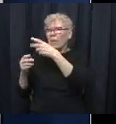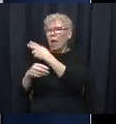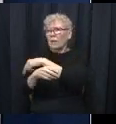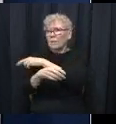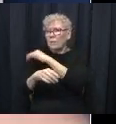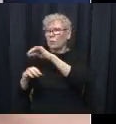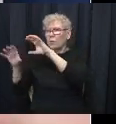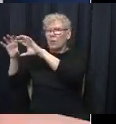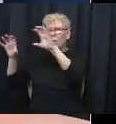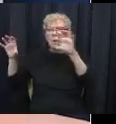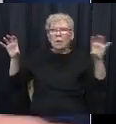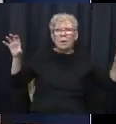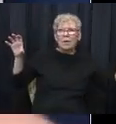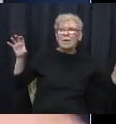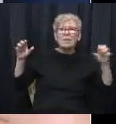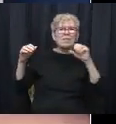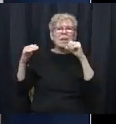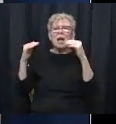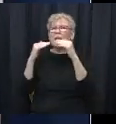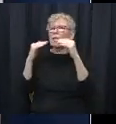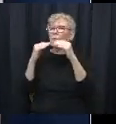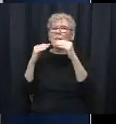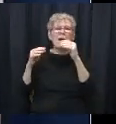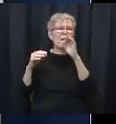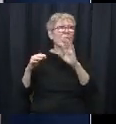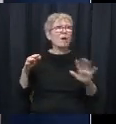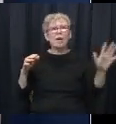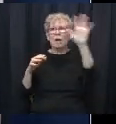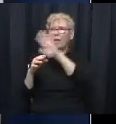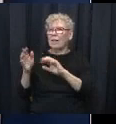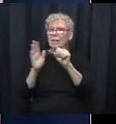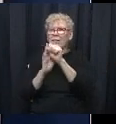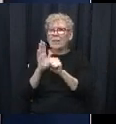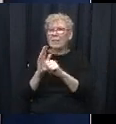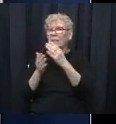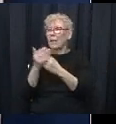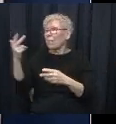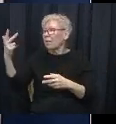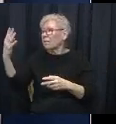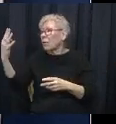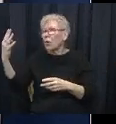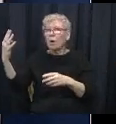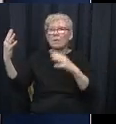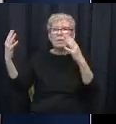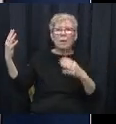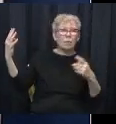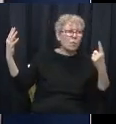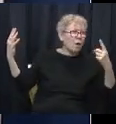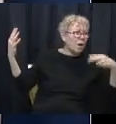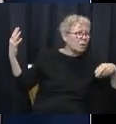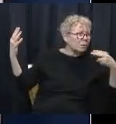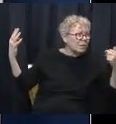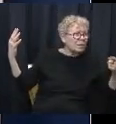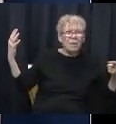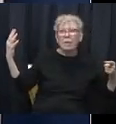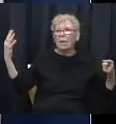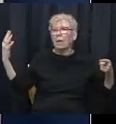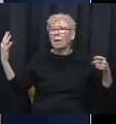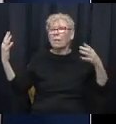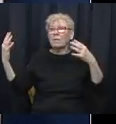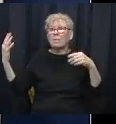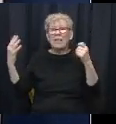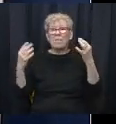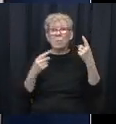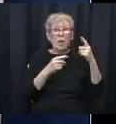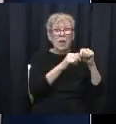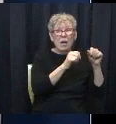Colorado. We try to augment that for counties that don't have a hospital to work with pharmacies in those hospitals. For instance, when the federal government asked us to identify